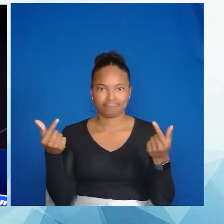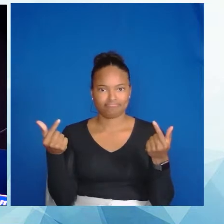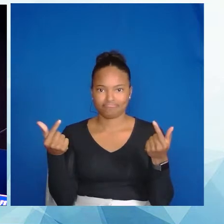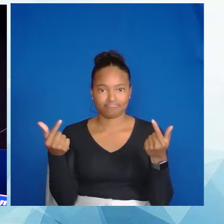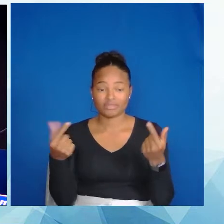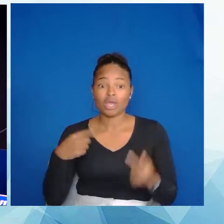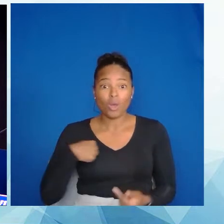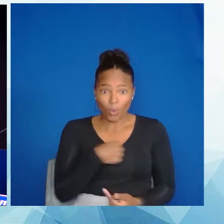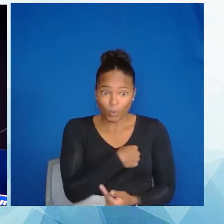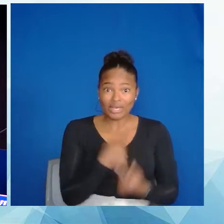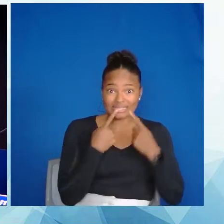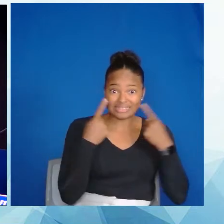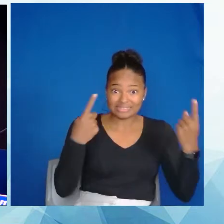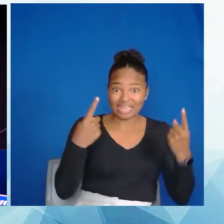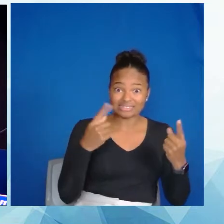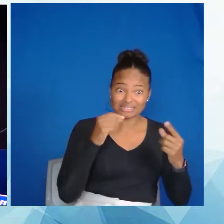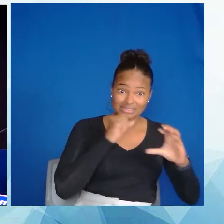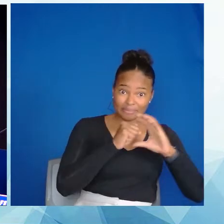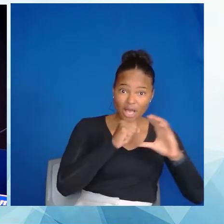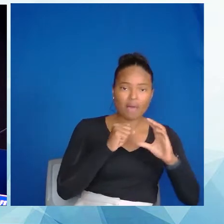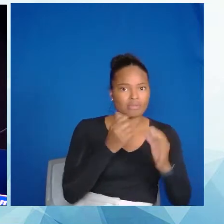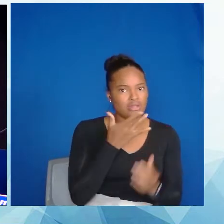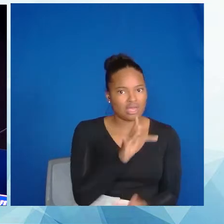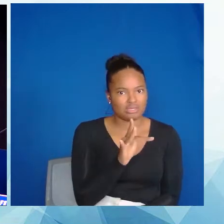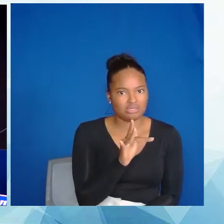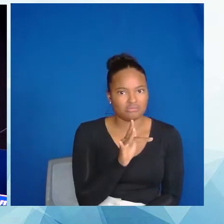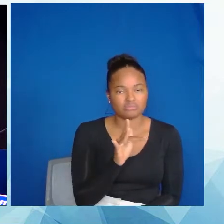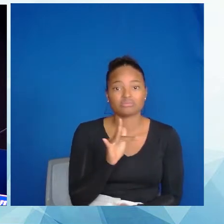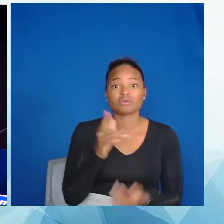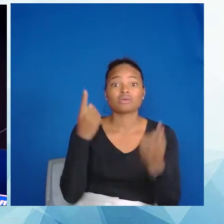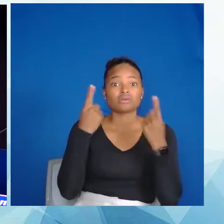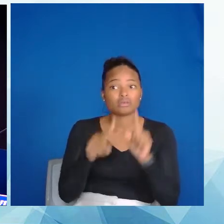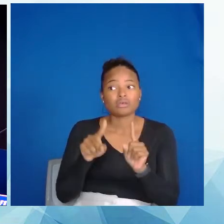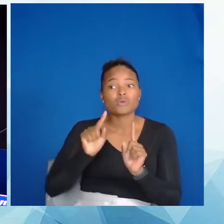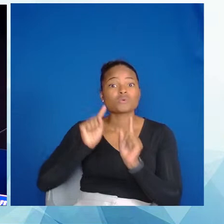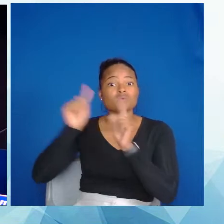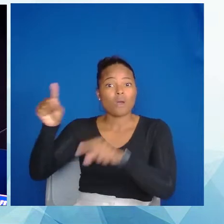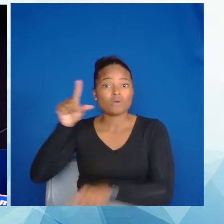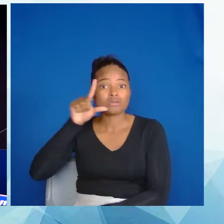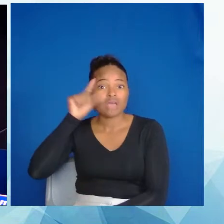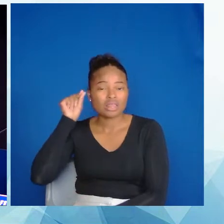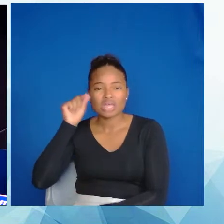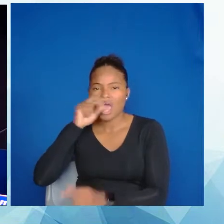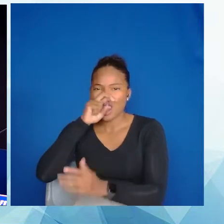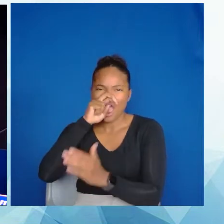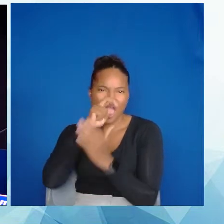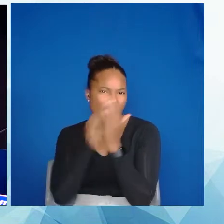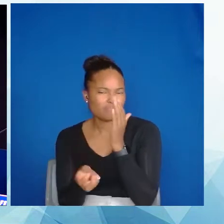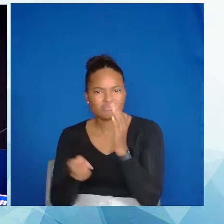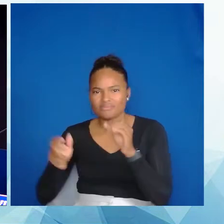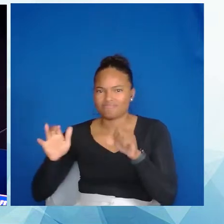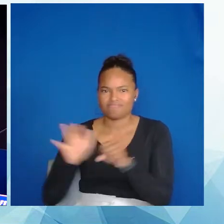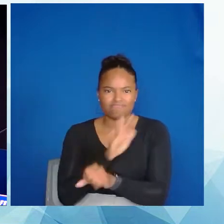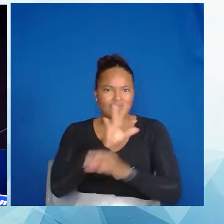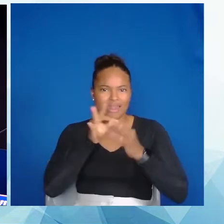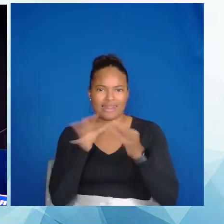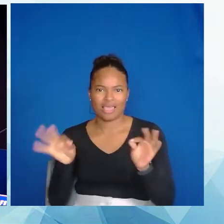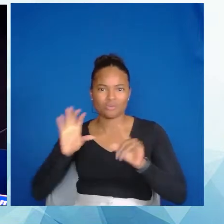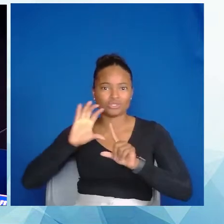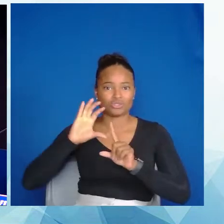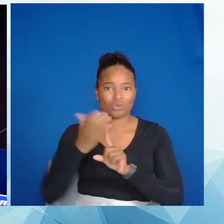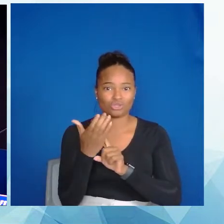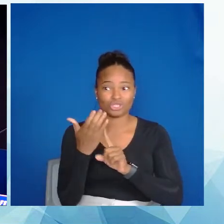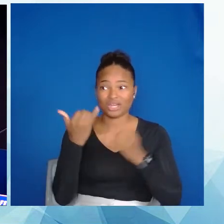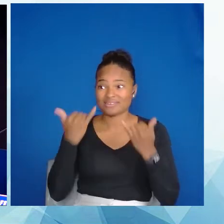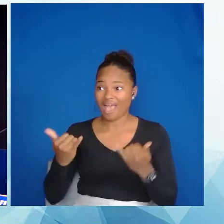lucky. When we went to Gallaudet and were immersed in a full language and culture, that brought us to where